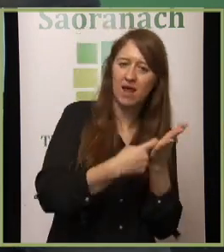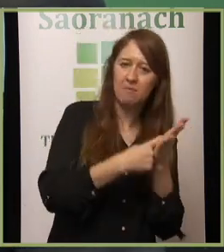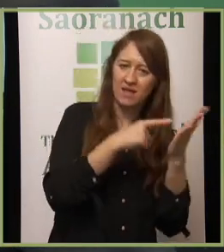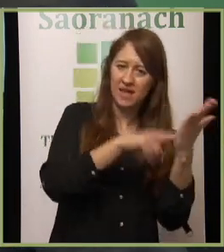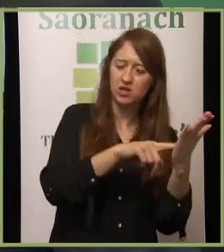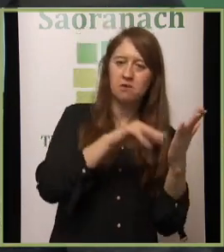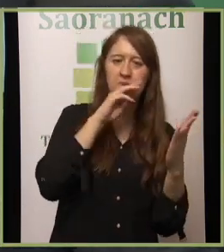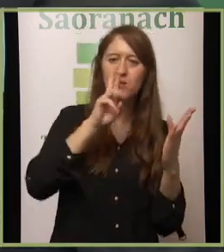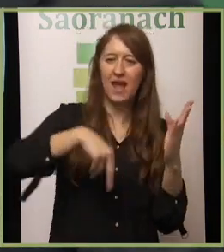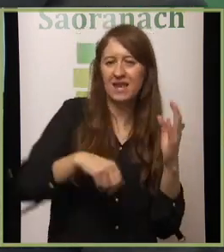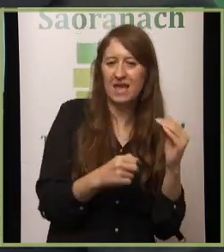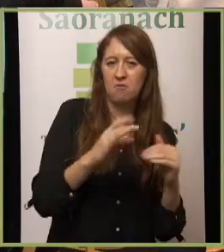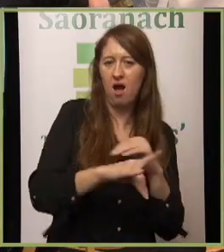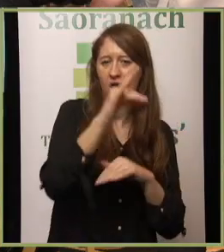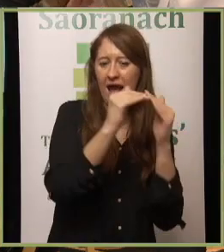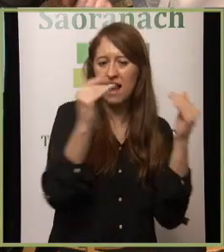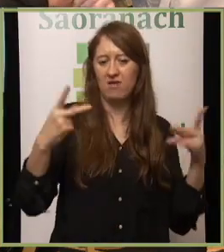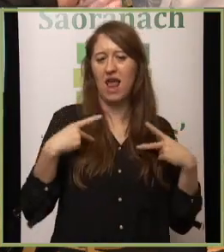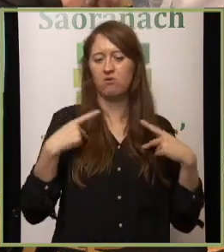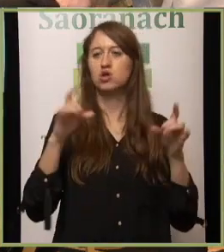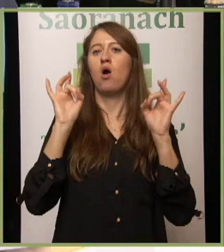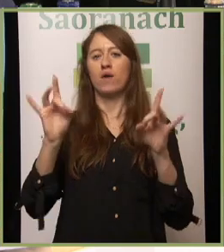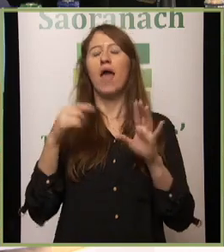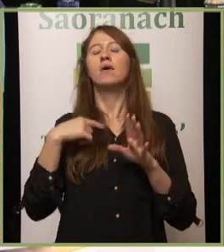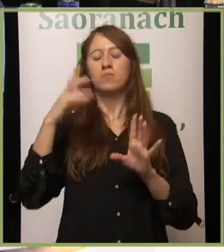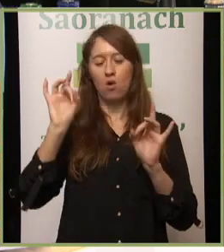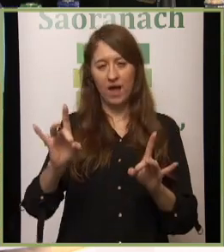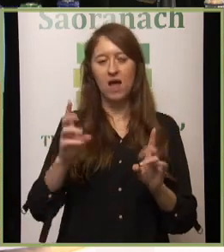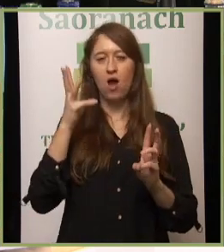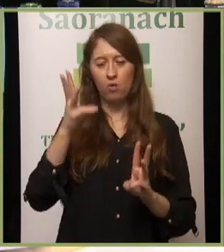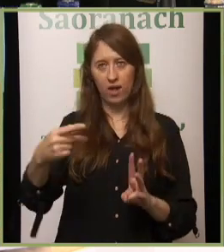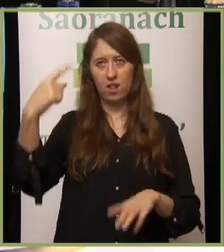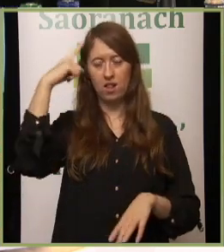can. With that in mind, I'm going to suggest we go with the new